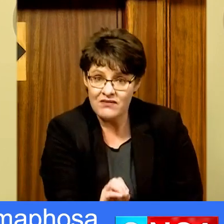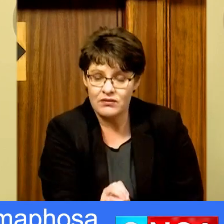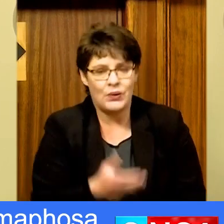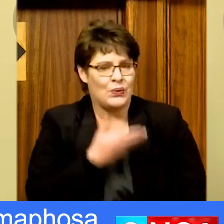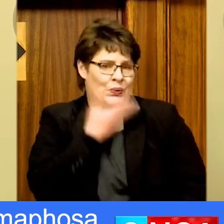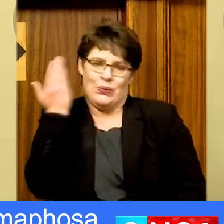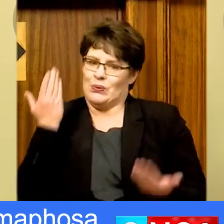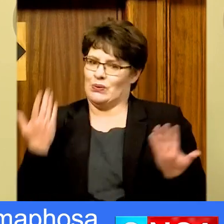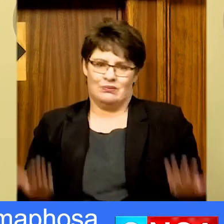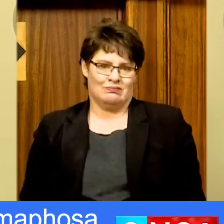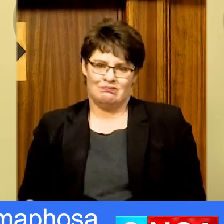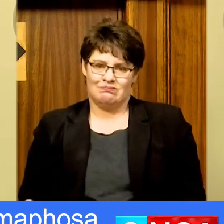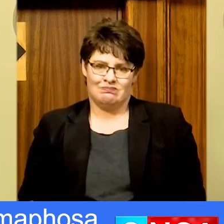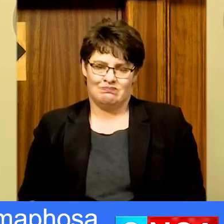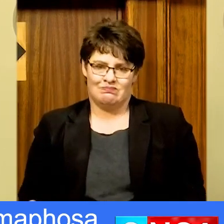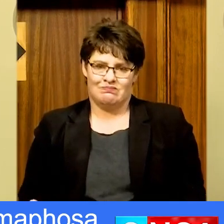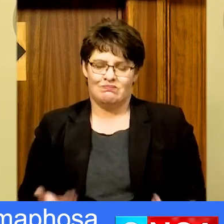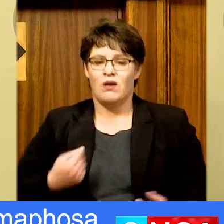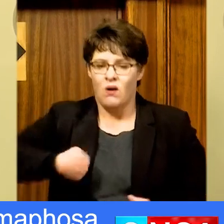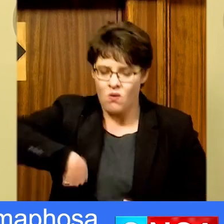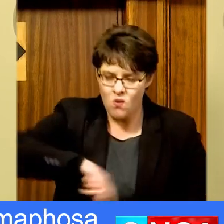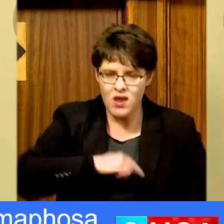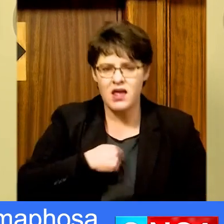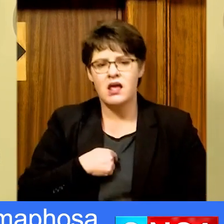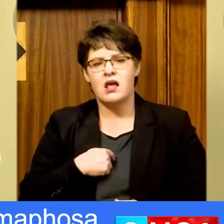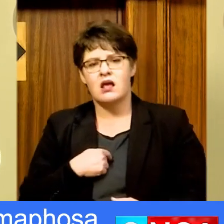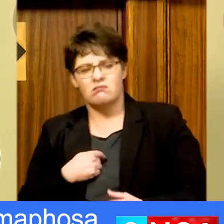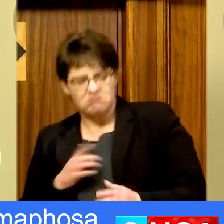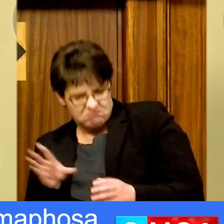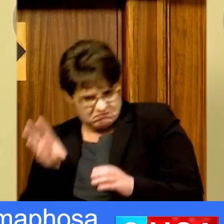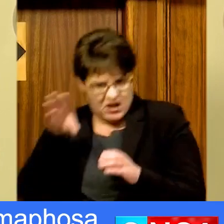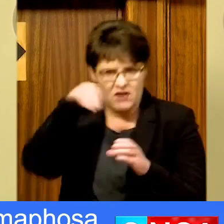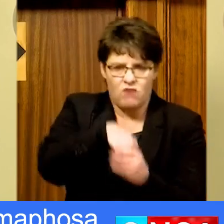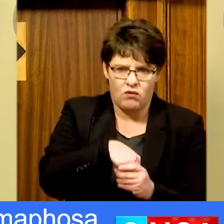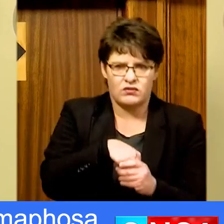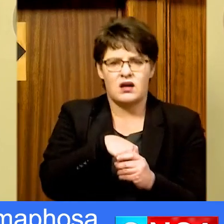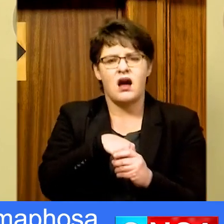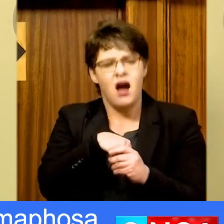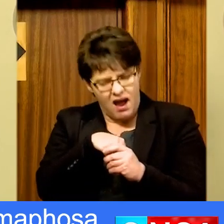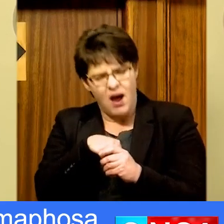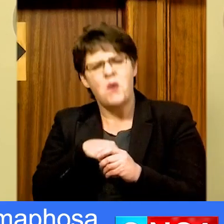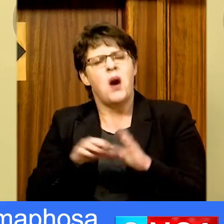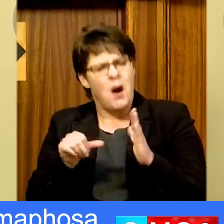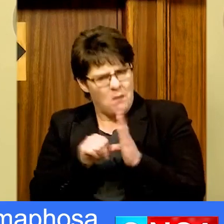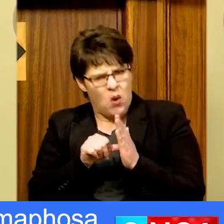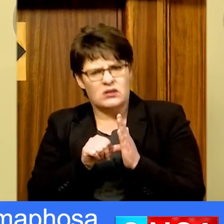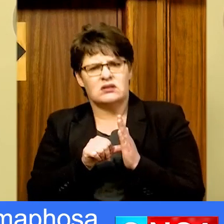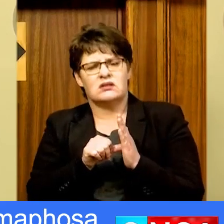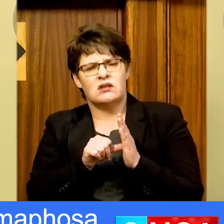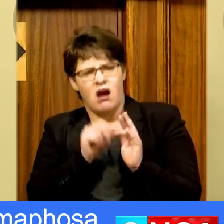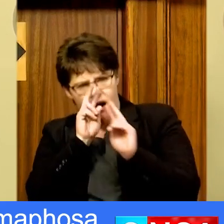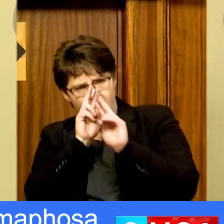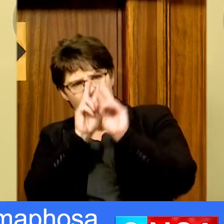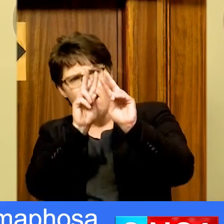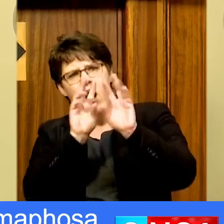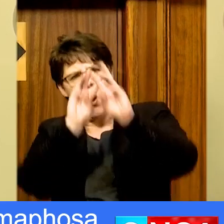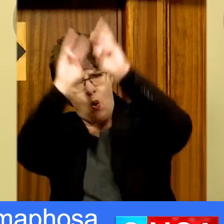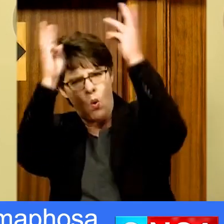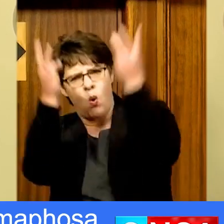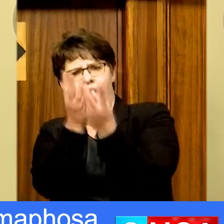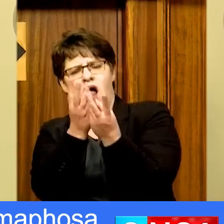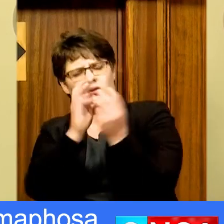time. South Africa has joined and is playing an important role in the global